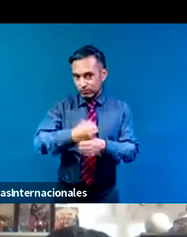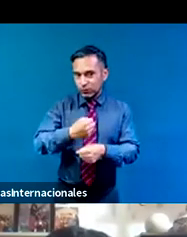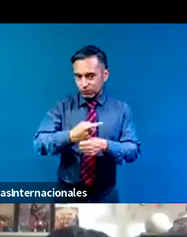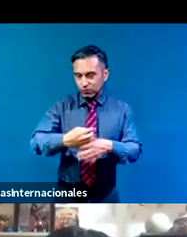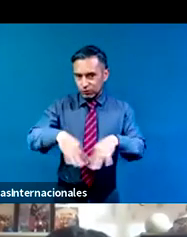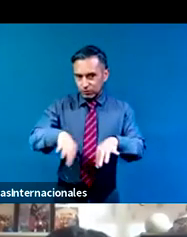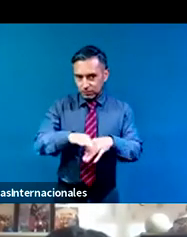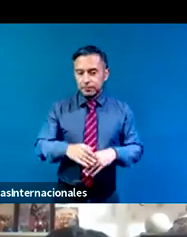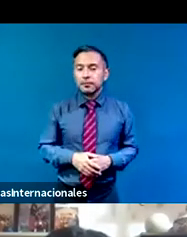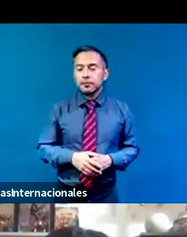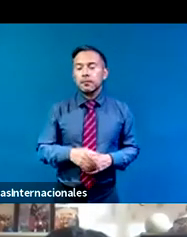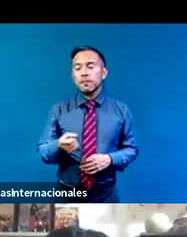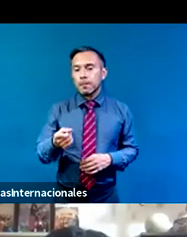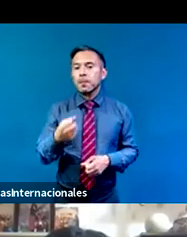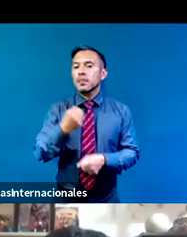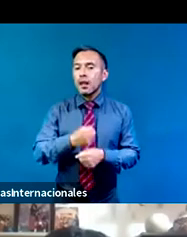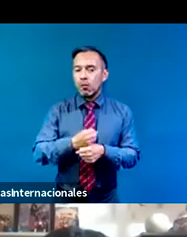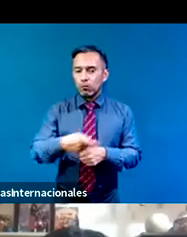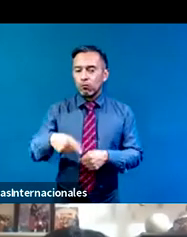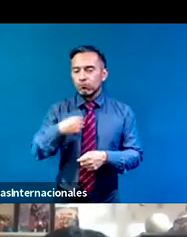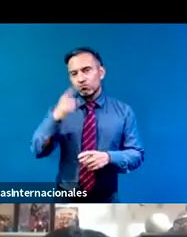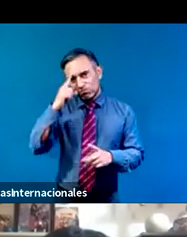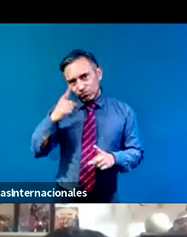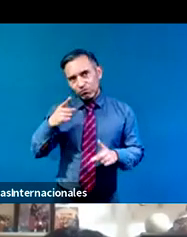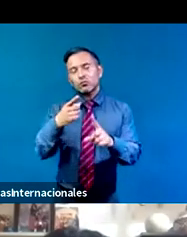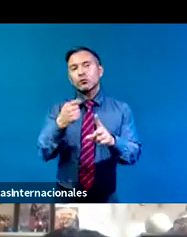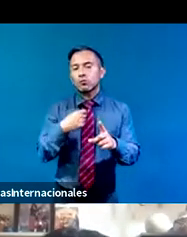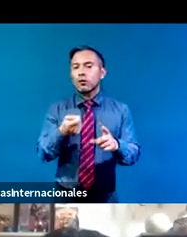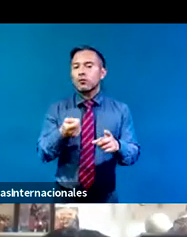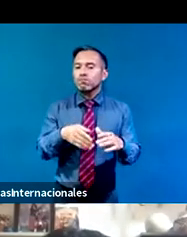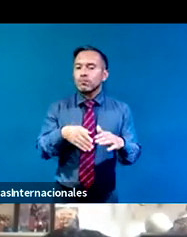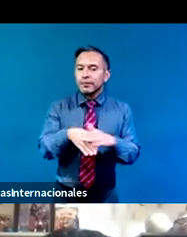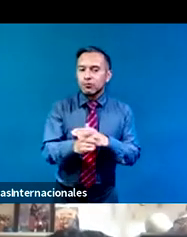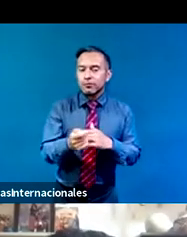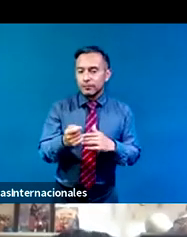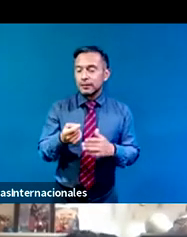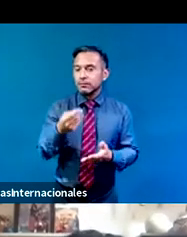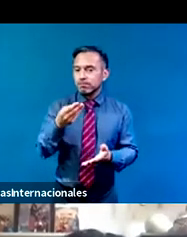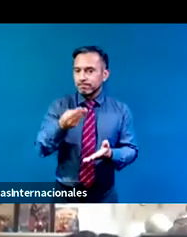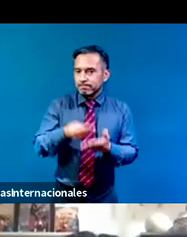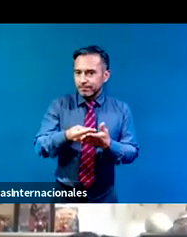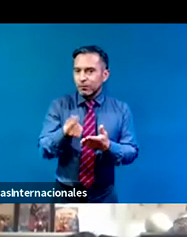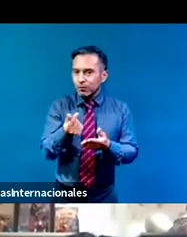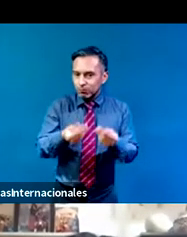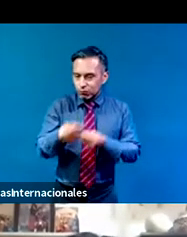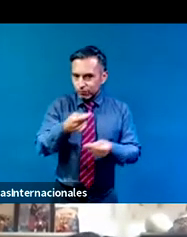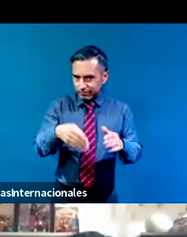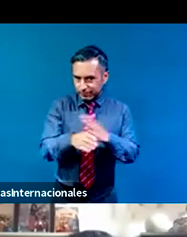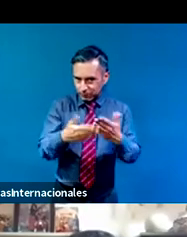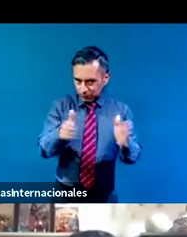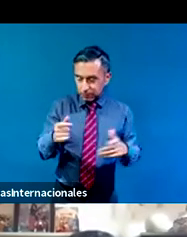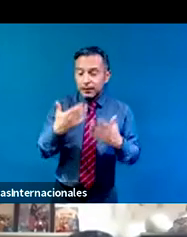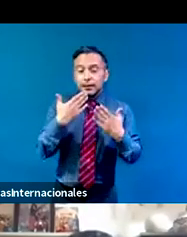and financial services. Thank you. Thank you so much. And now I'd like to turn to Ms. Sprechmann